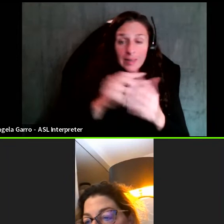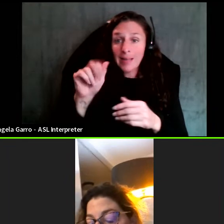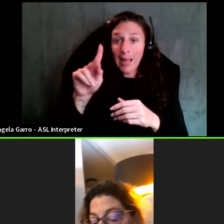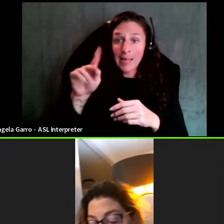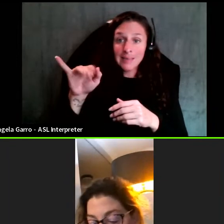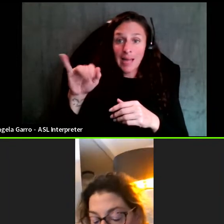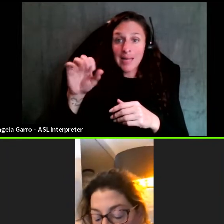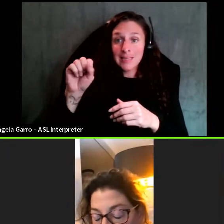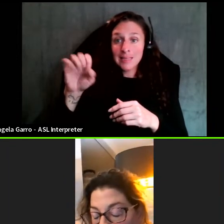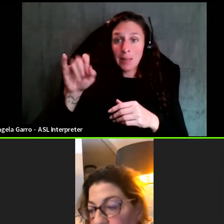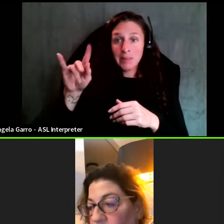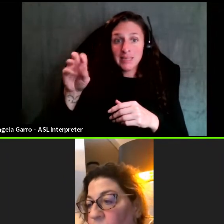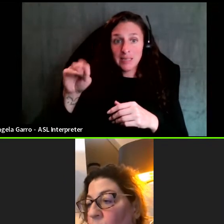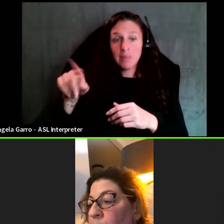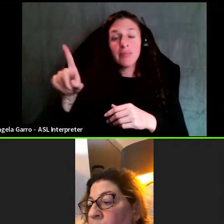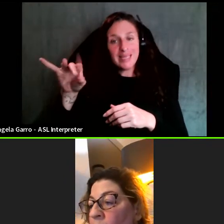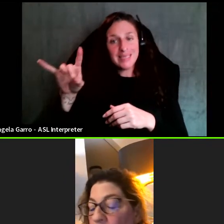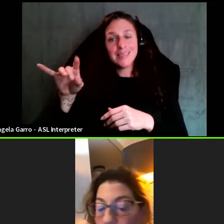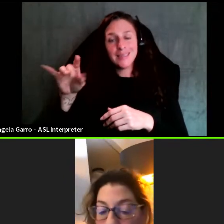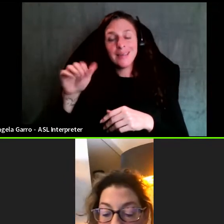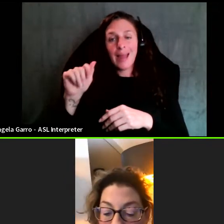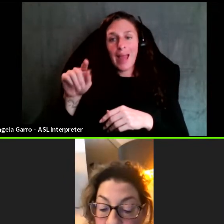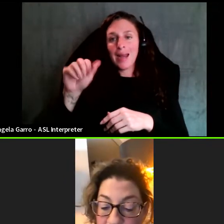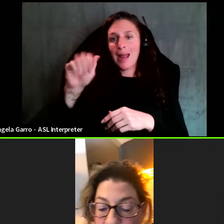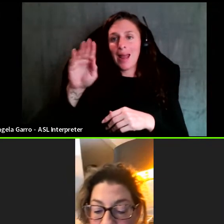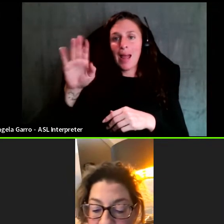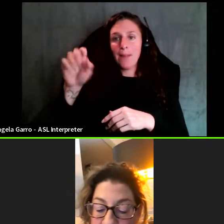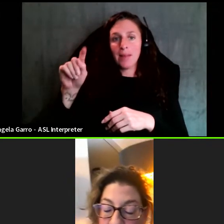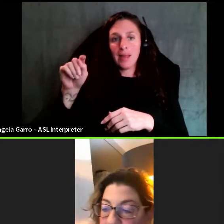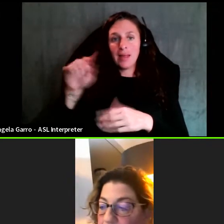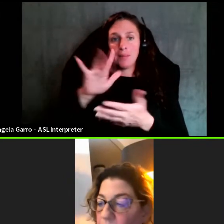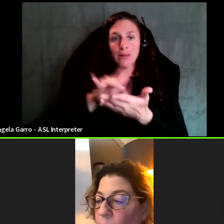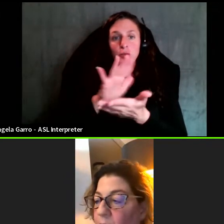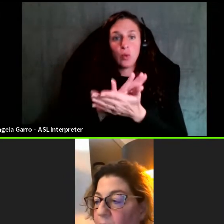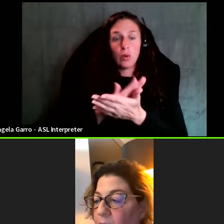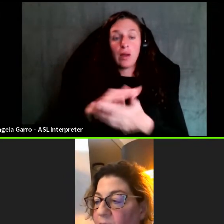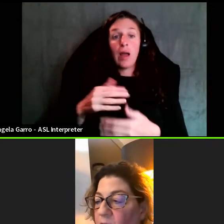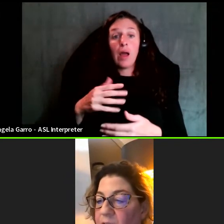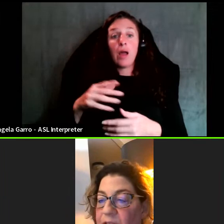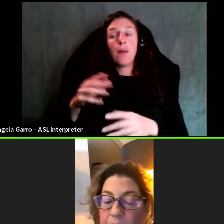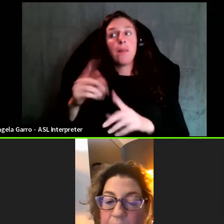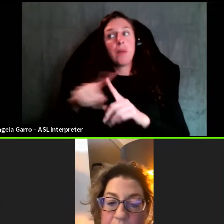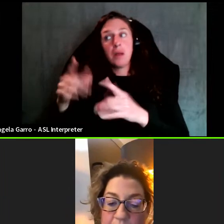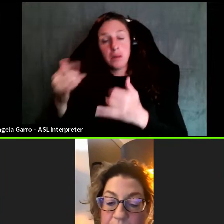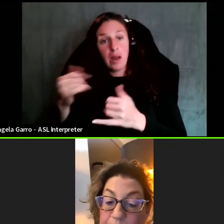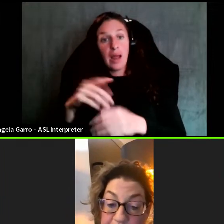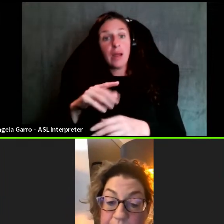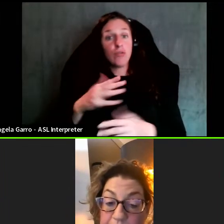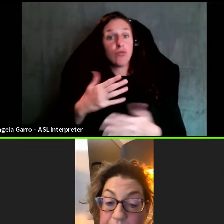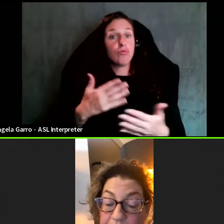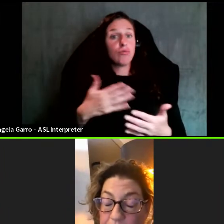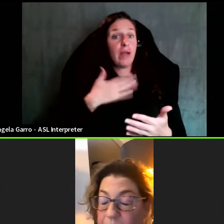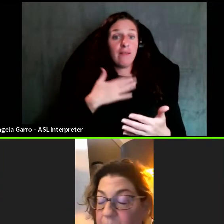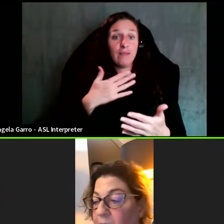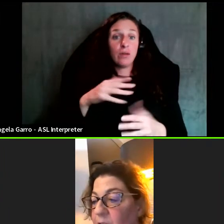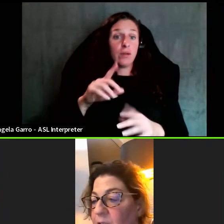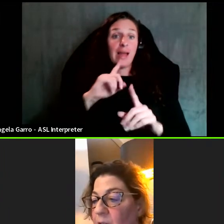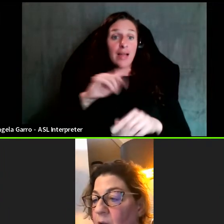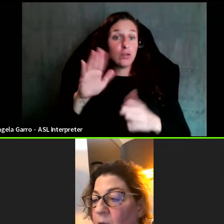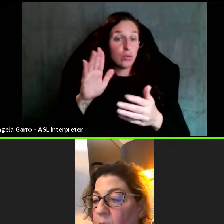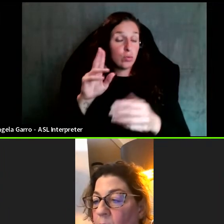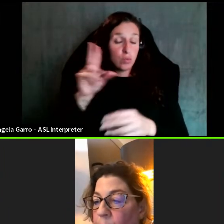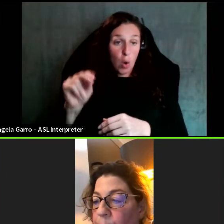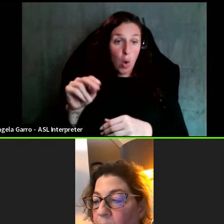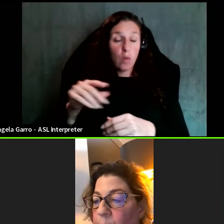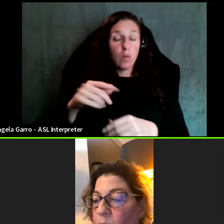at their at Abbott Middle School. I'm grateful that the answer is no, and I have a lot of faith and respect for their teachers at